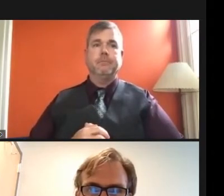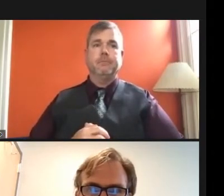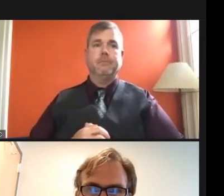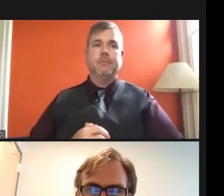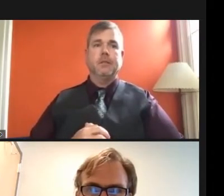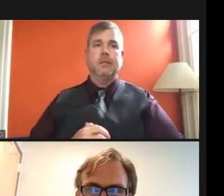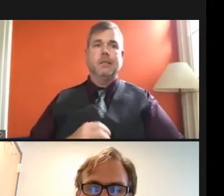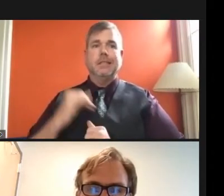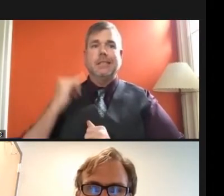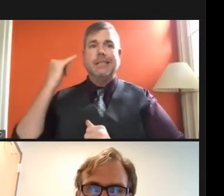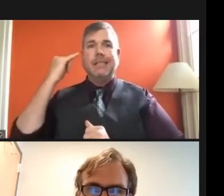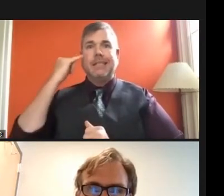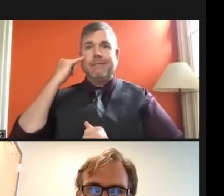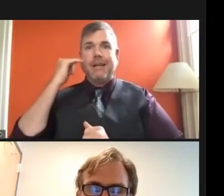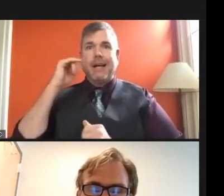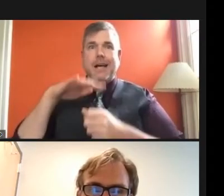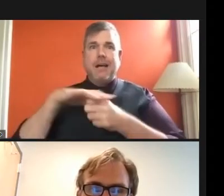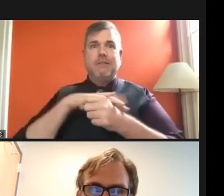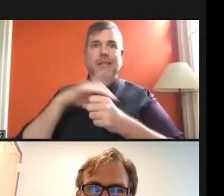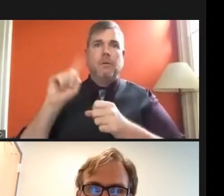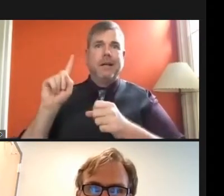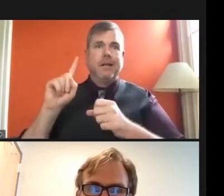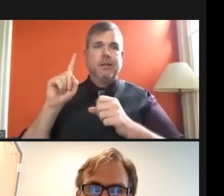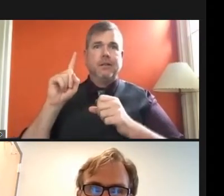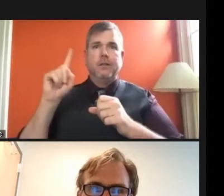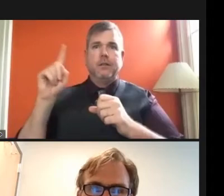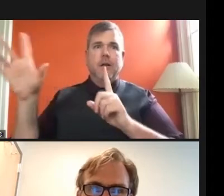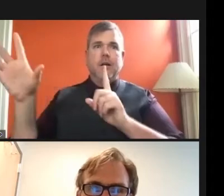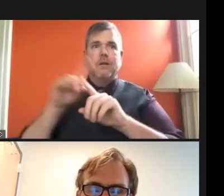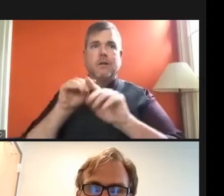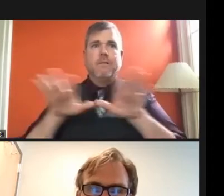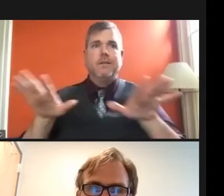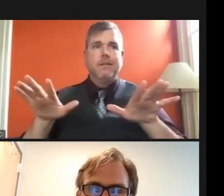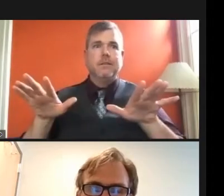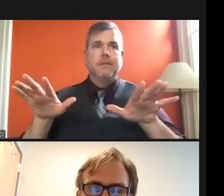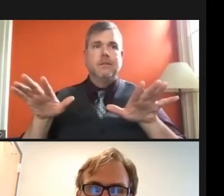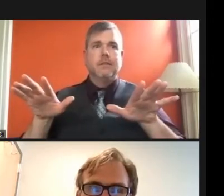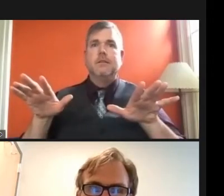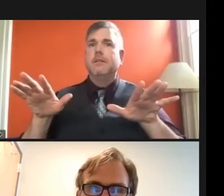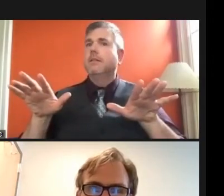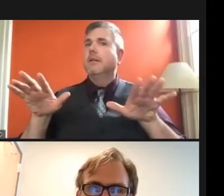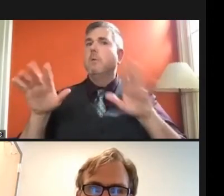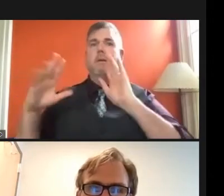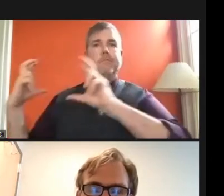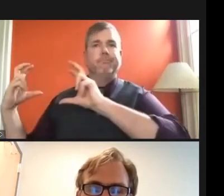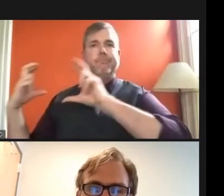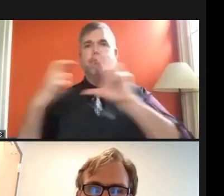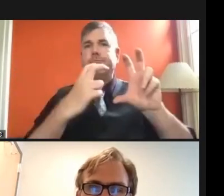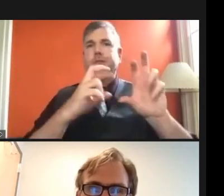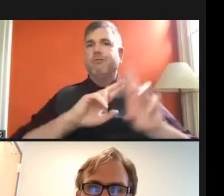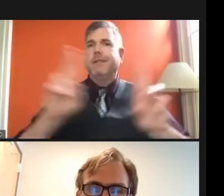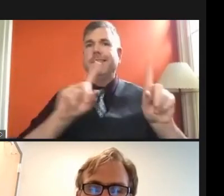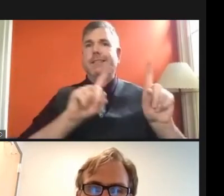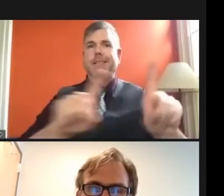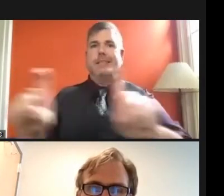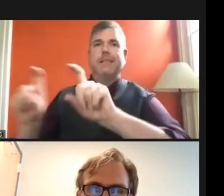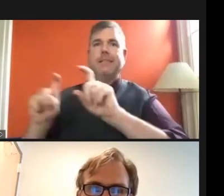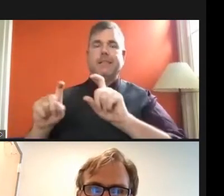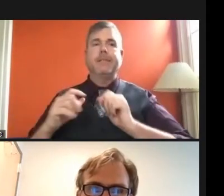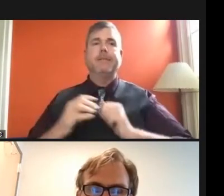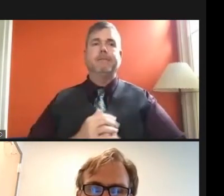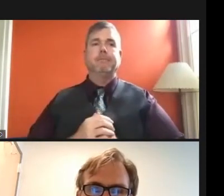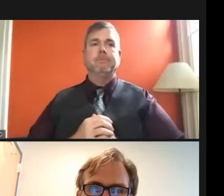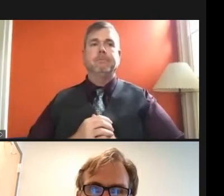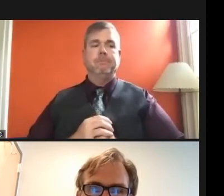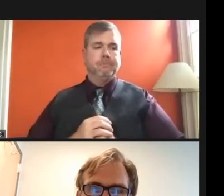to get out onto site to test people really quickly. So I think that's been our agility in that testing has been really, really